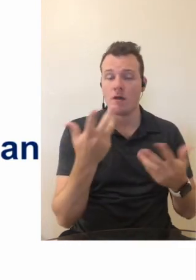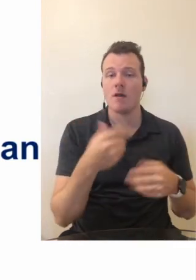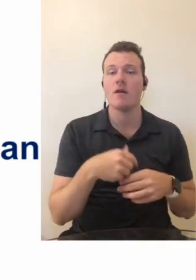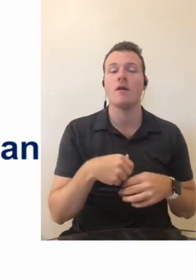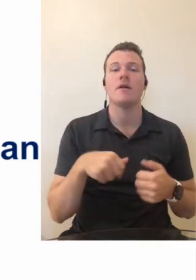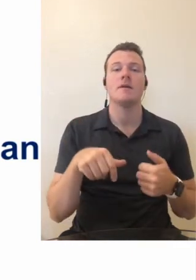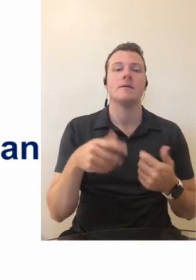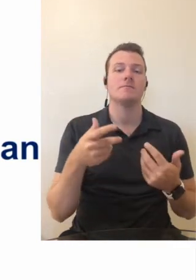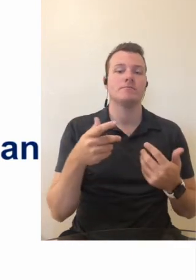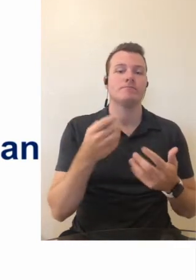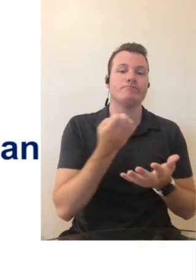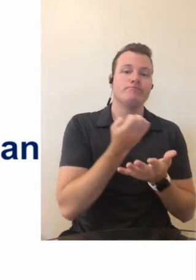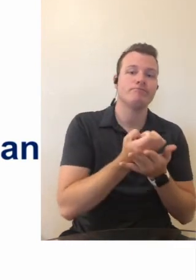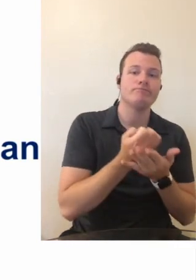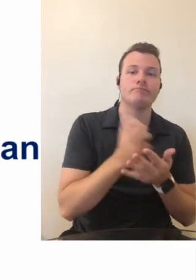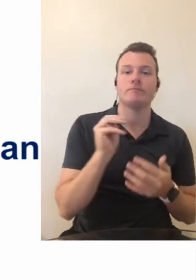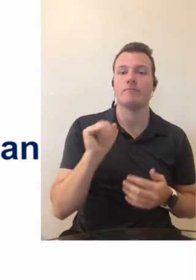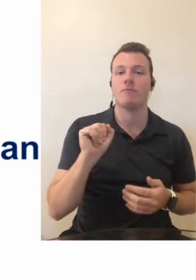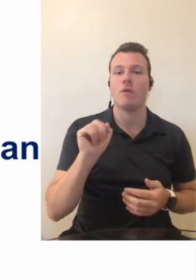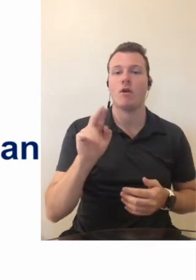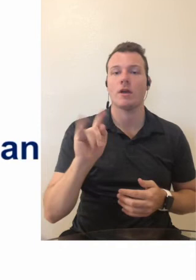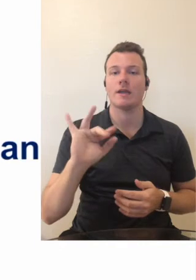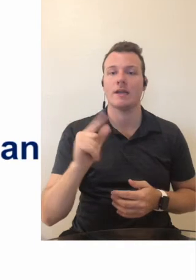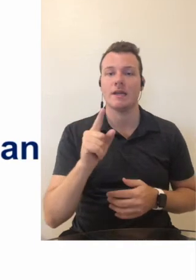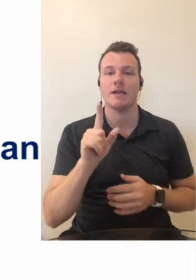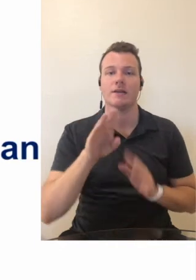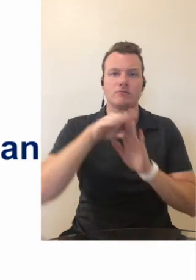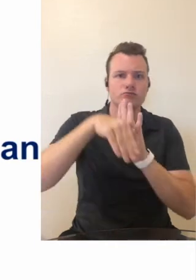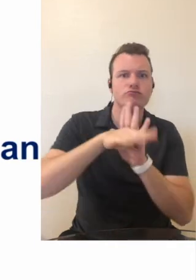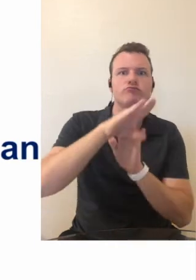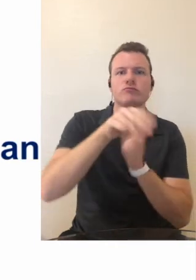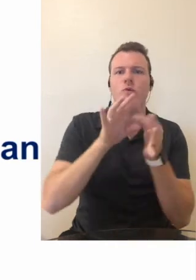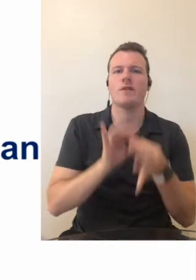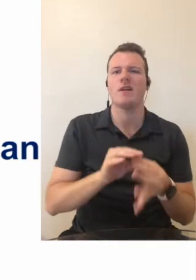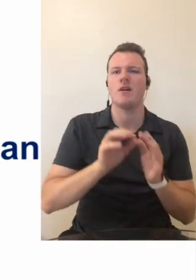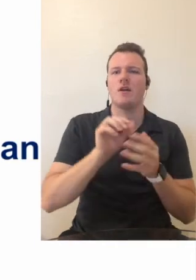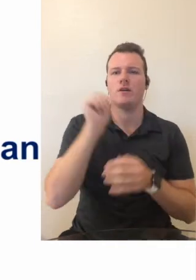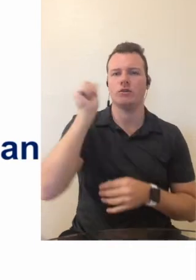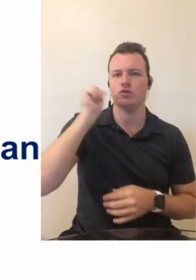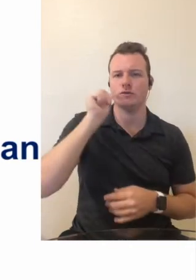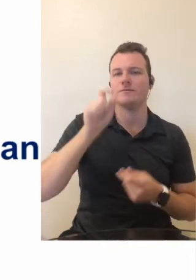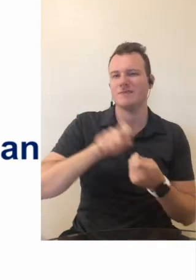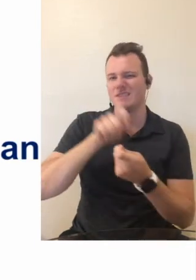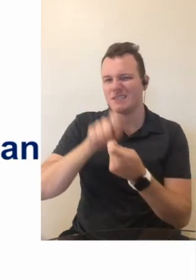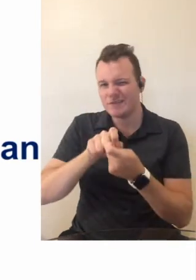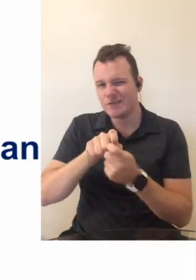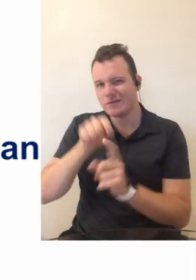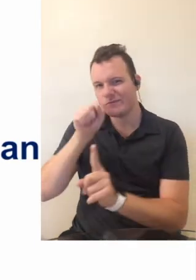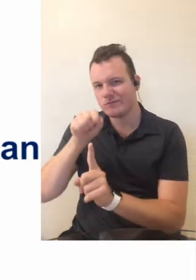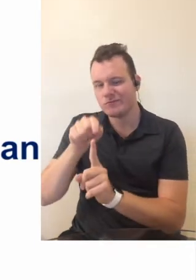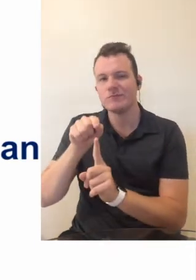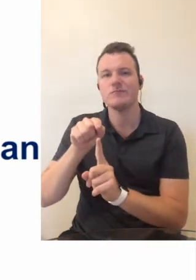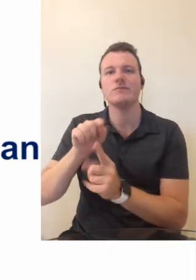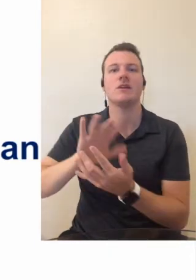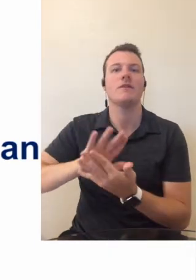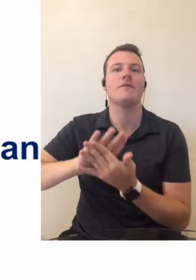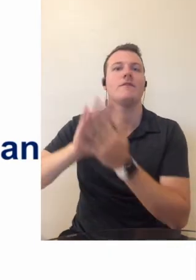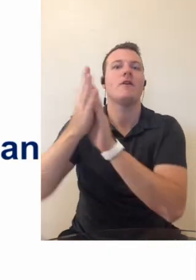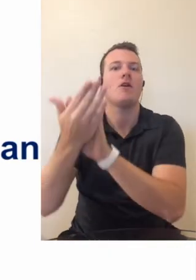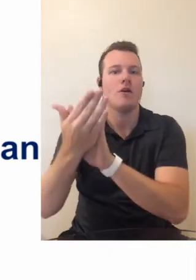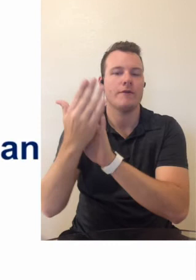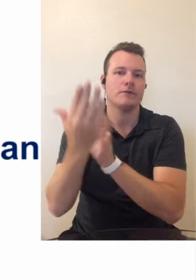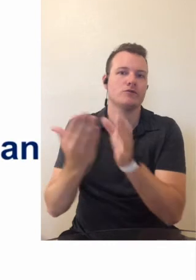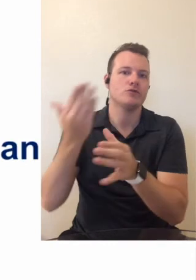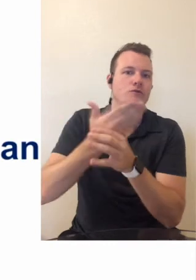primarily in the areas of economics and marketing trends with audiology, particularly with respect to